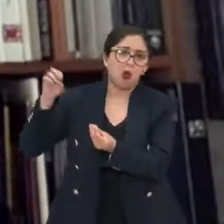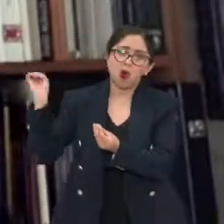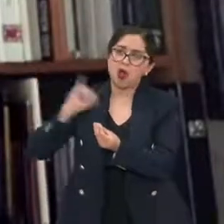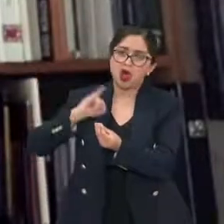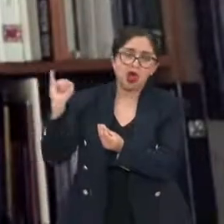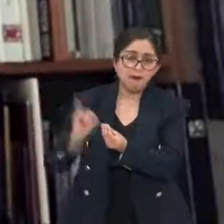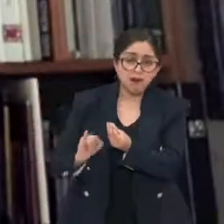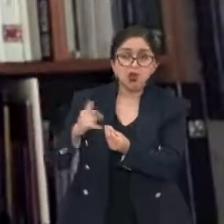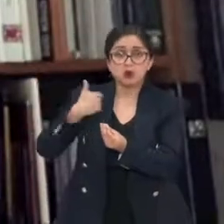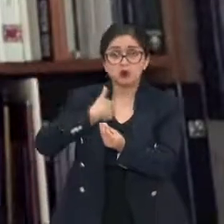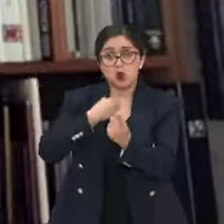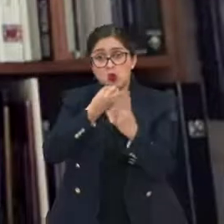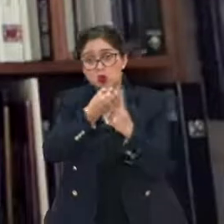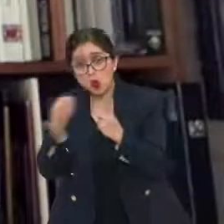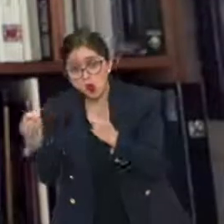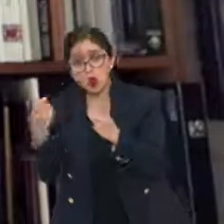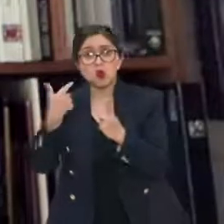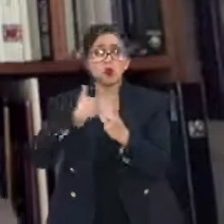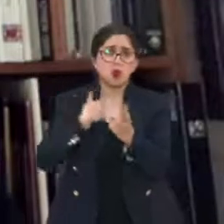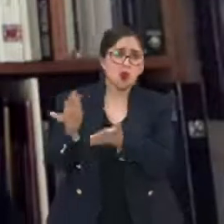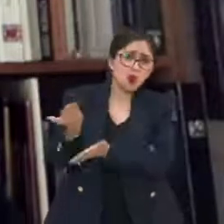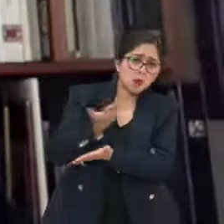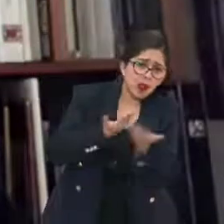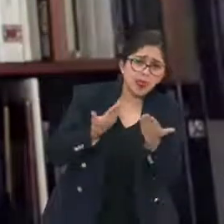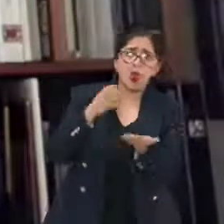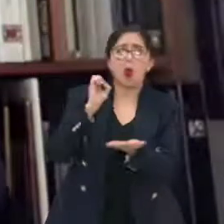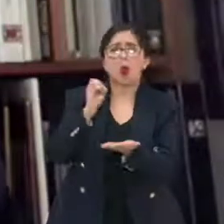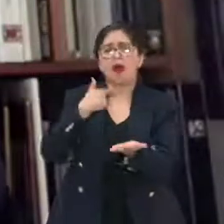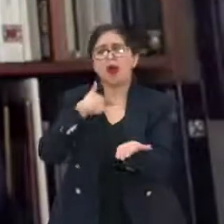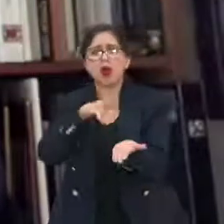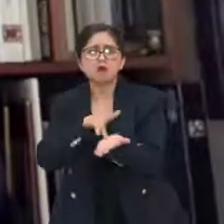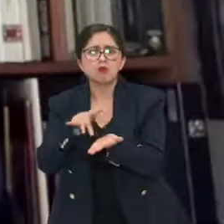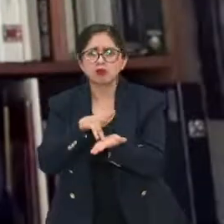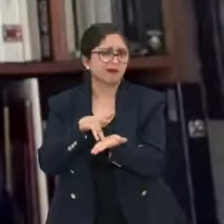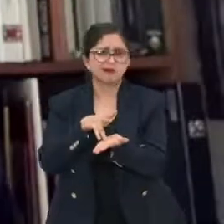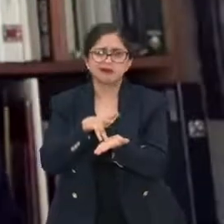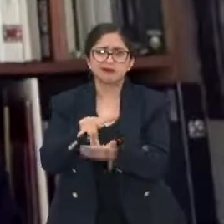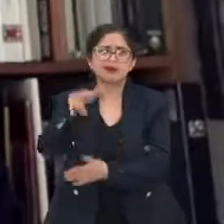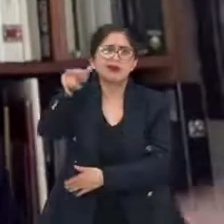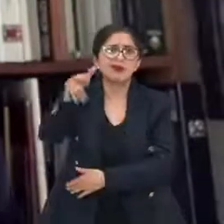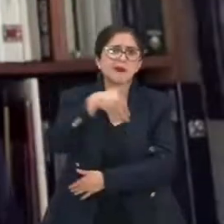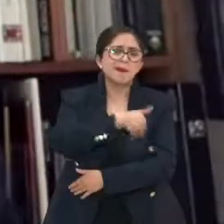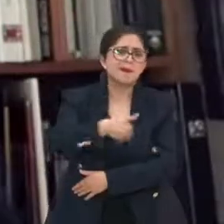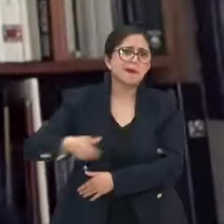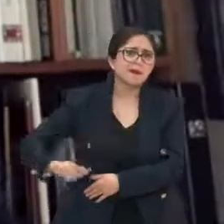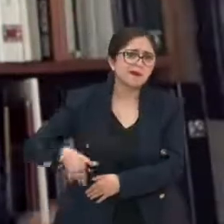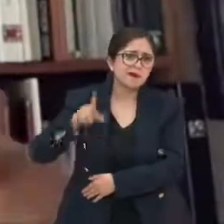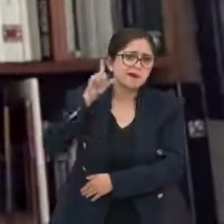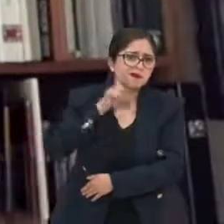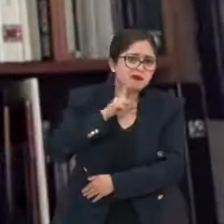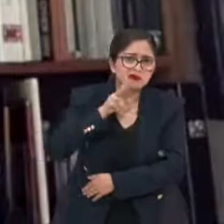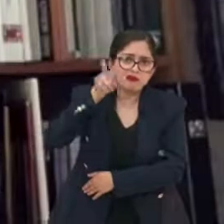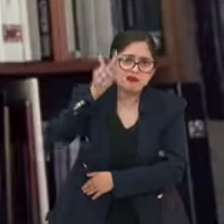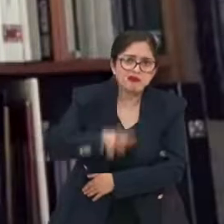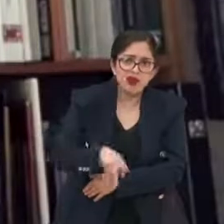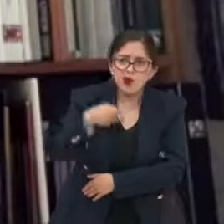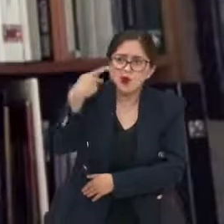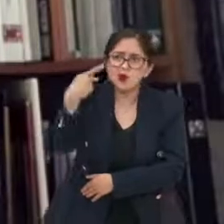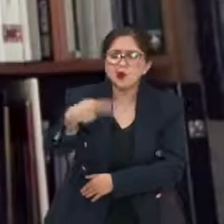not a part, and I was not an organizer, and I didn't share, and I didn't support. On the contrary, I think that the president back